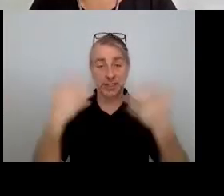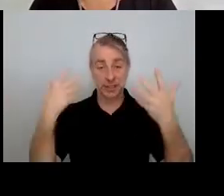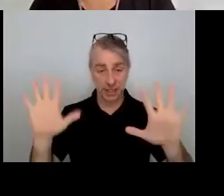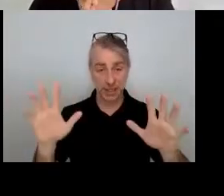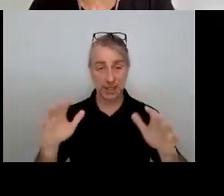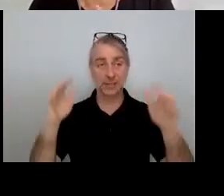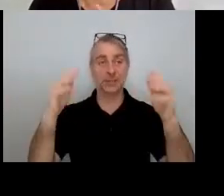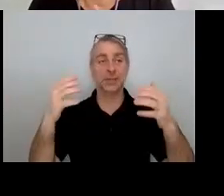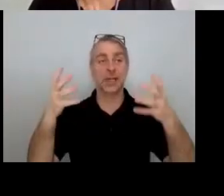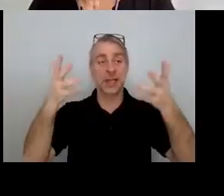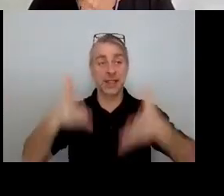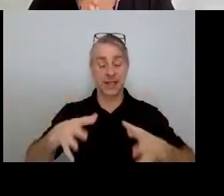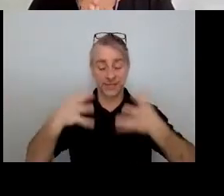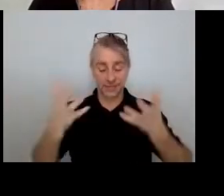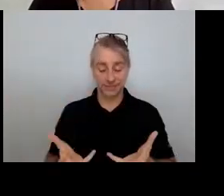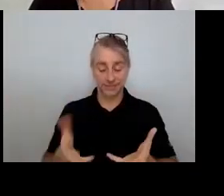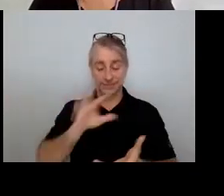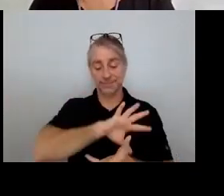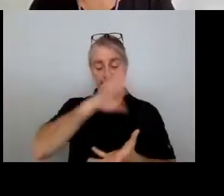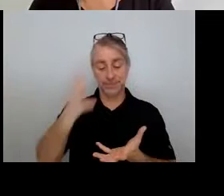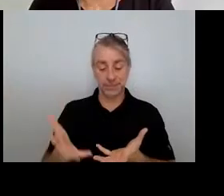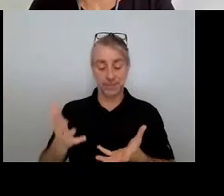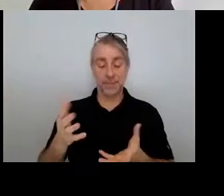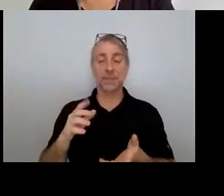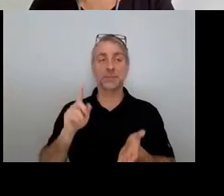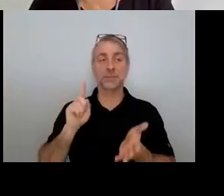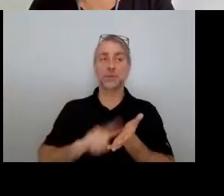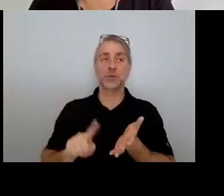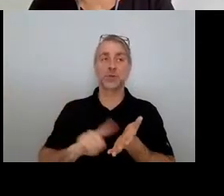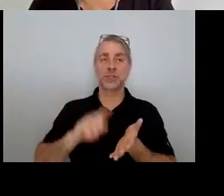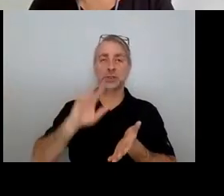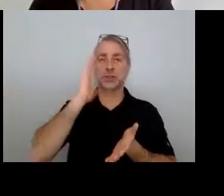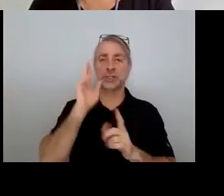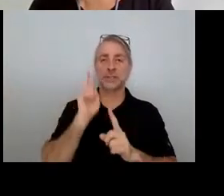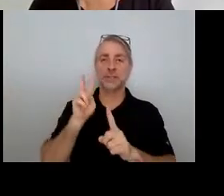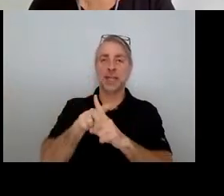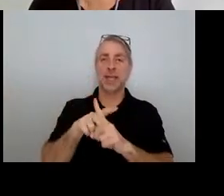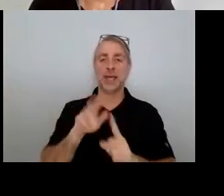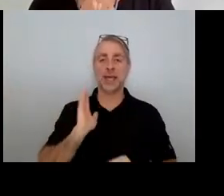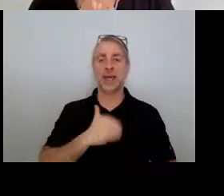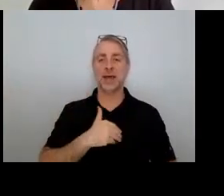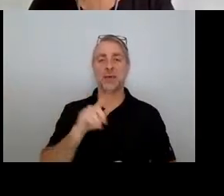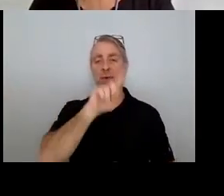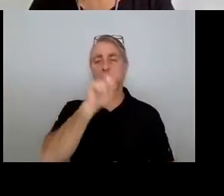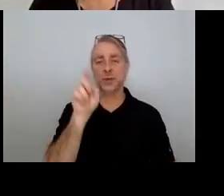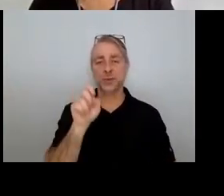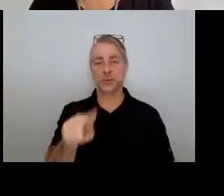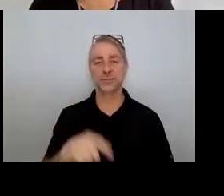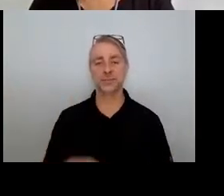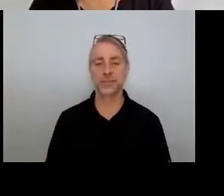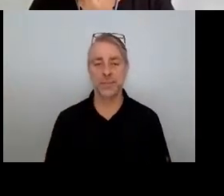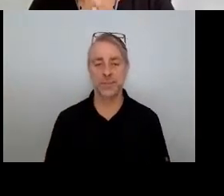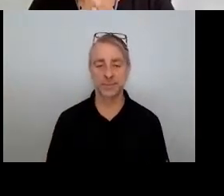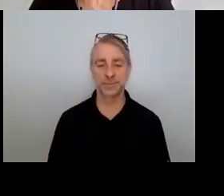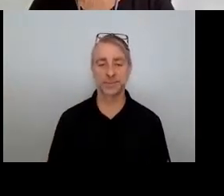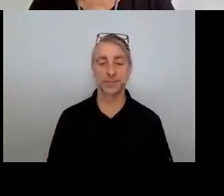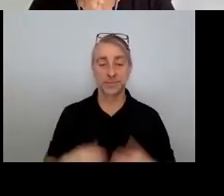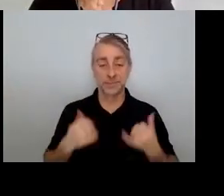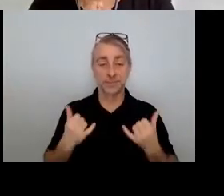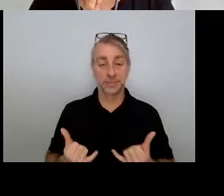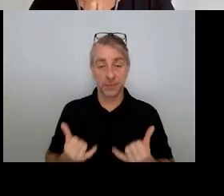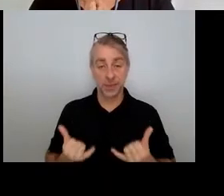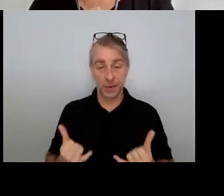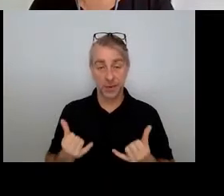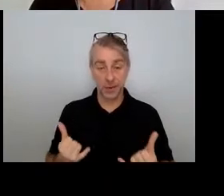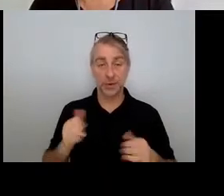that we think are most relevant for the question that we're interested in. And so in this stage, we are interested